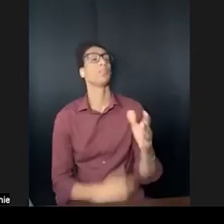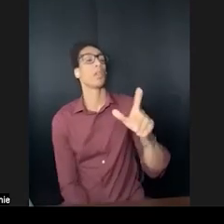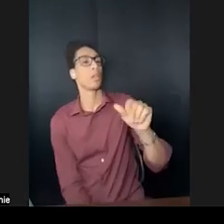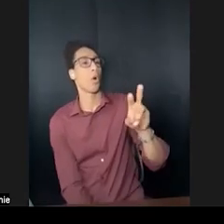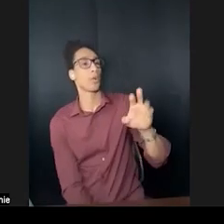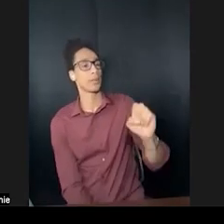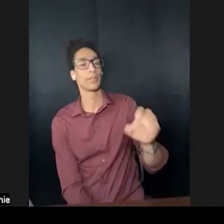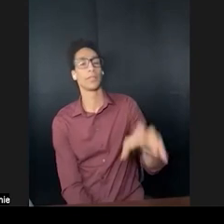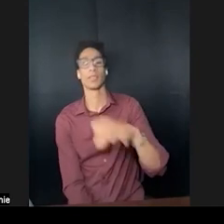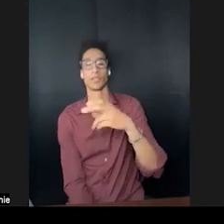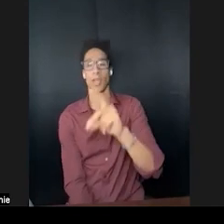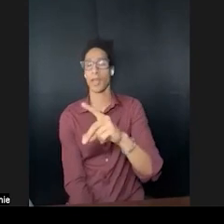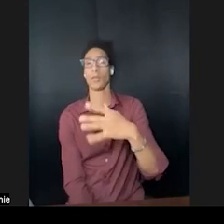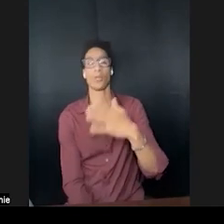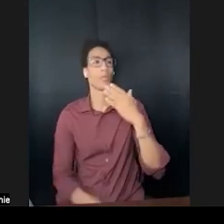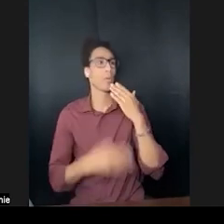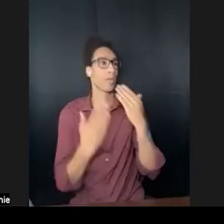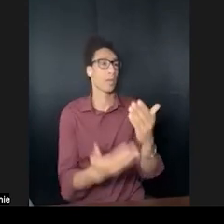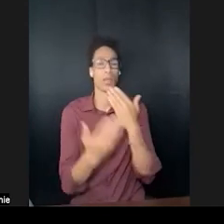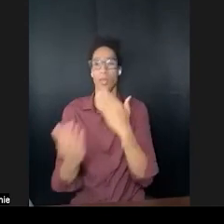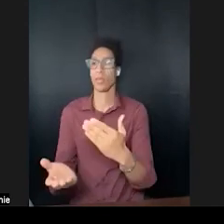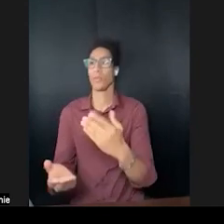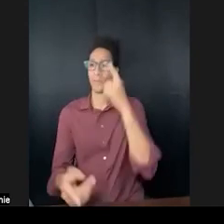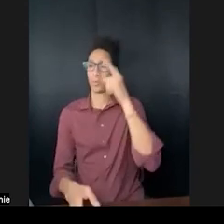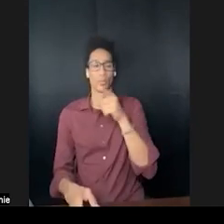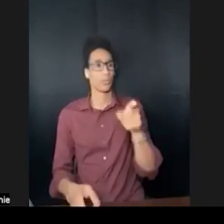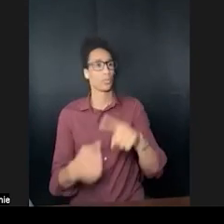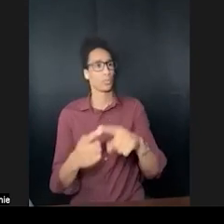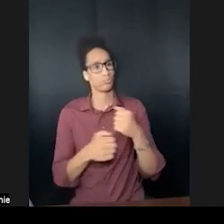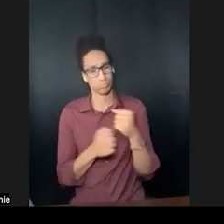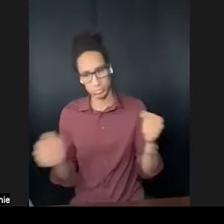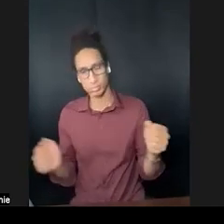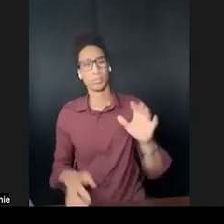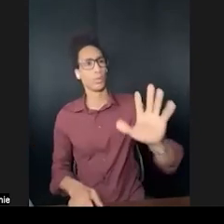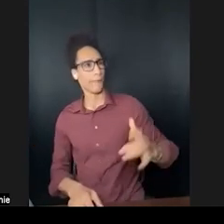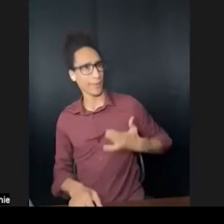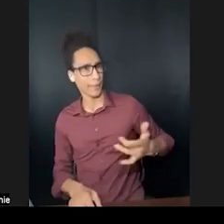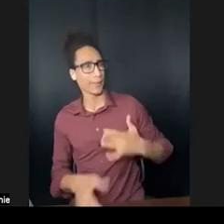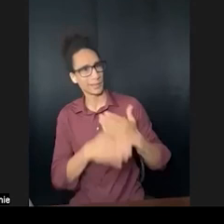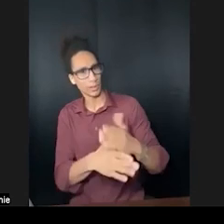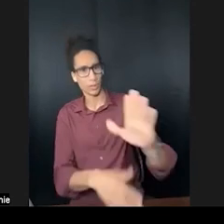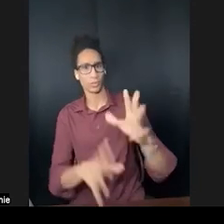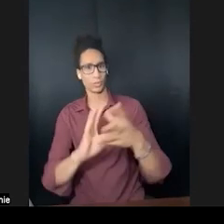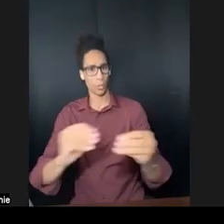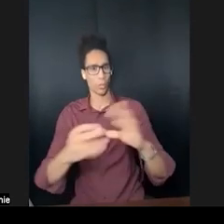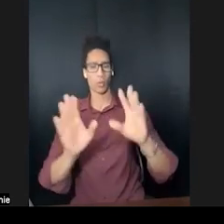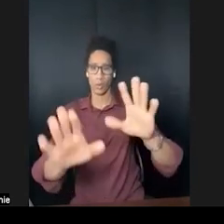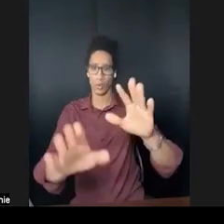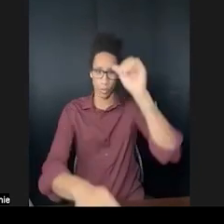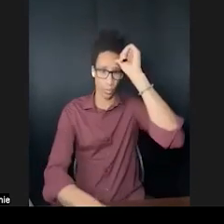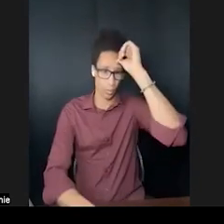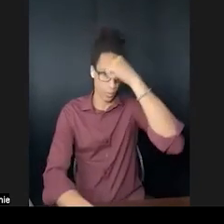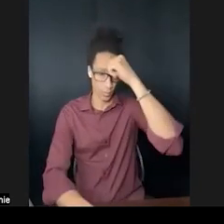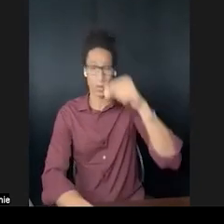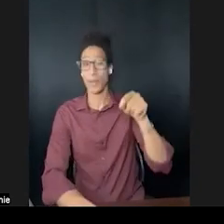to surrender their feelings to us, to share their stories, I want us to remember and to know that it is actually a gift.